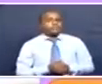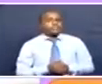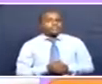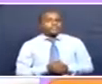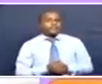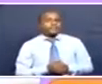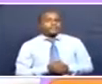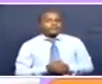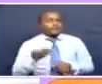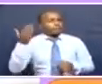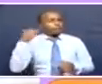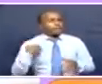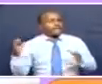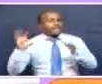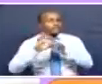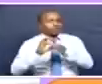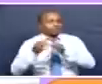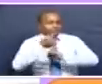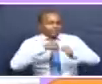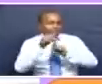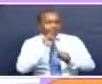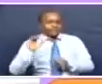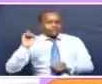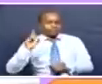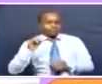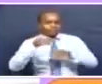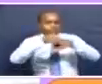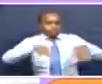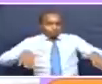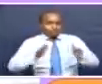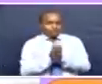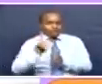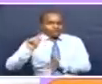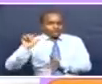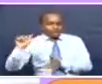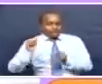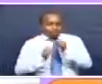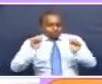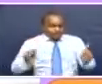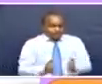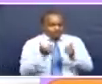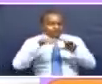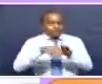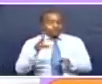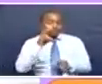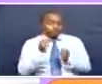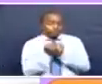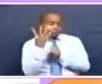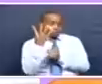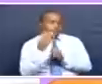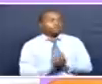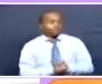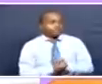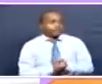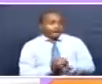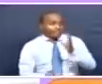there was a joint activity by the Minister of Devolution and TA that mm-hmm. happened in 2014. Mm-hmm. And they came up with